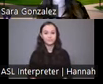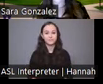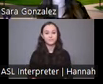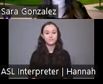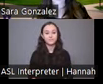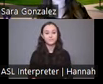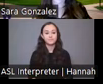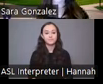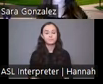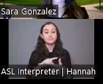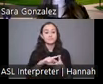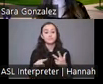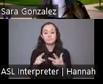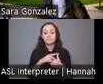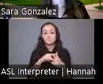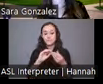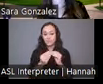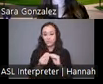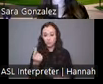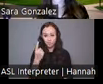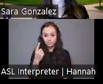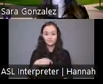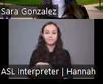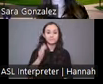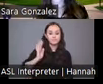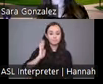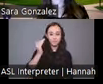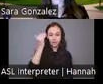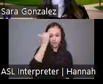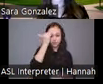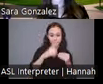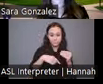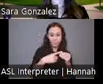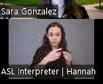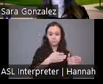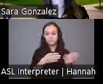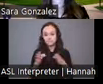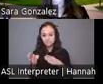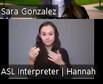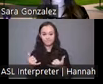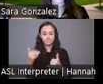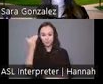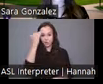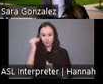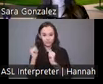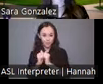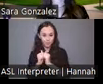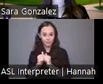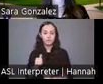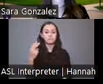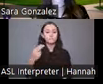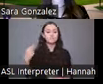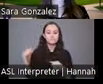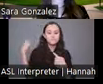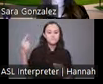Lesson number one, moving from creating knowledge about to creating knowledge with. Now, historically, anthropology and